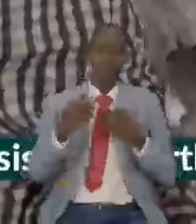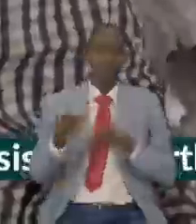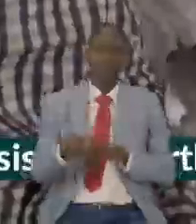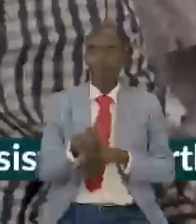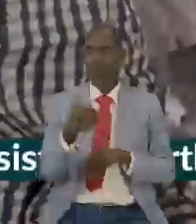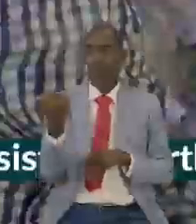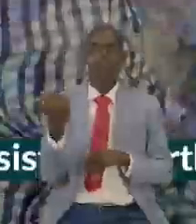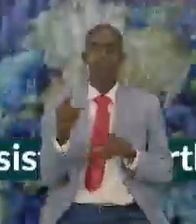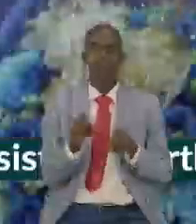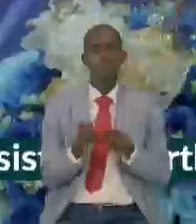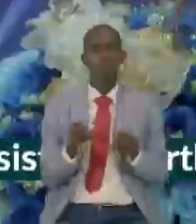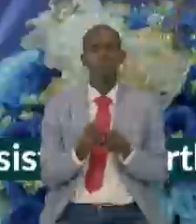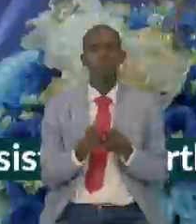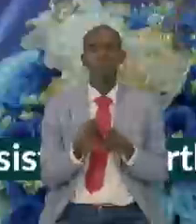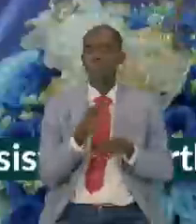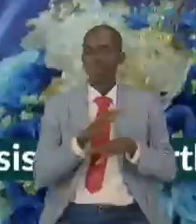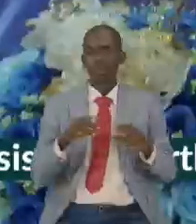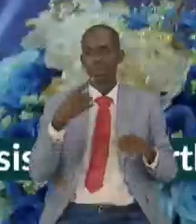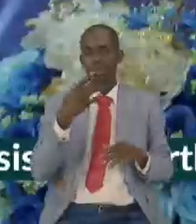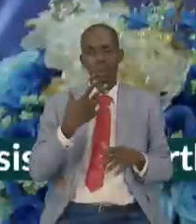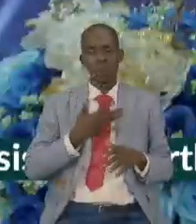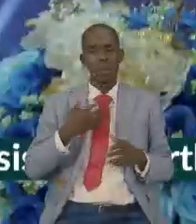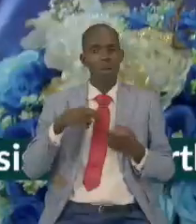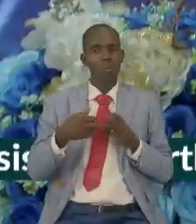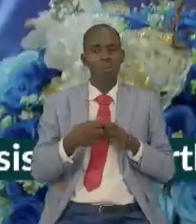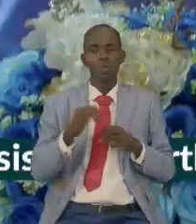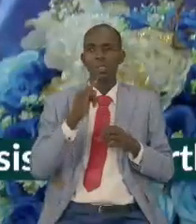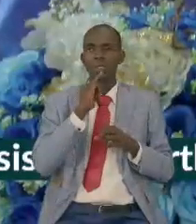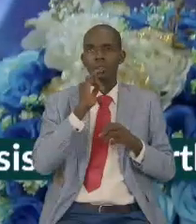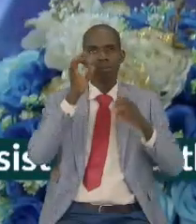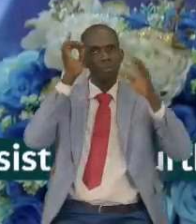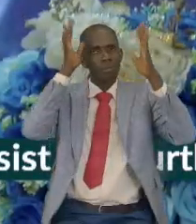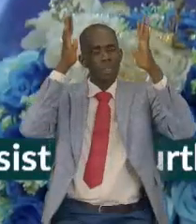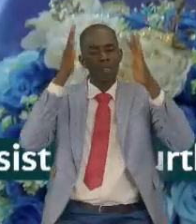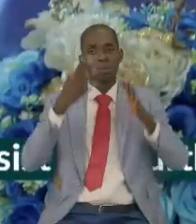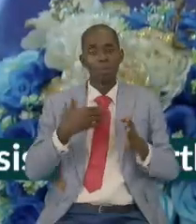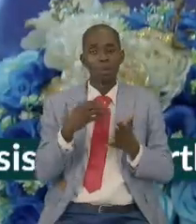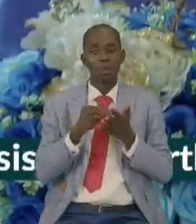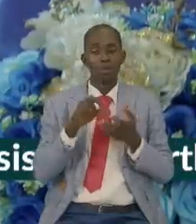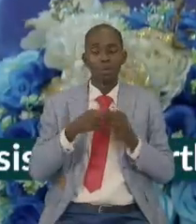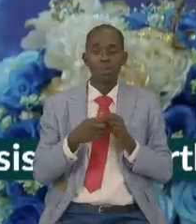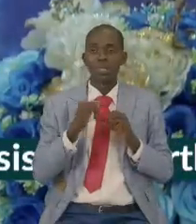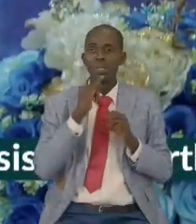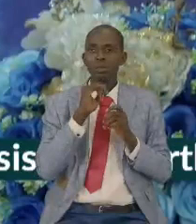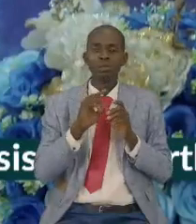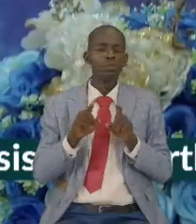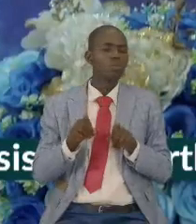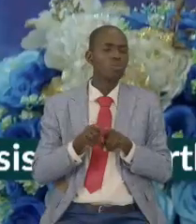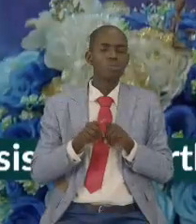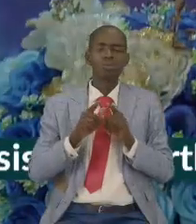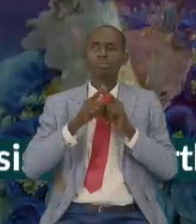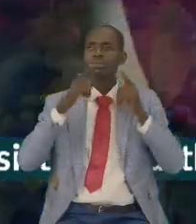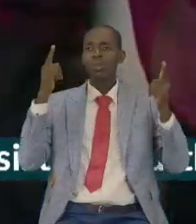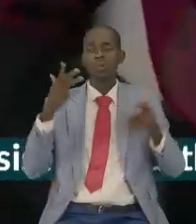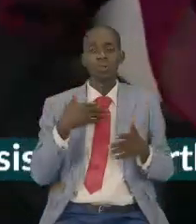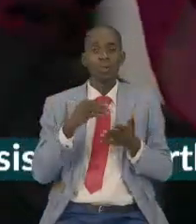be down to capture testifiers who cannot walk down easily to save time. Get